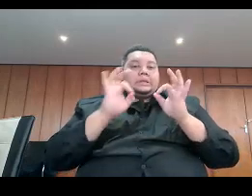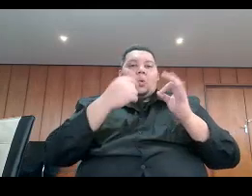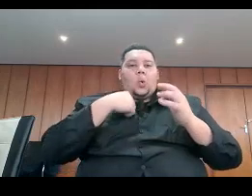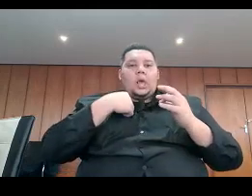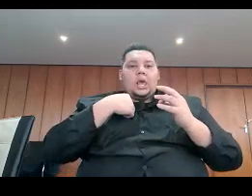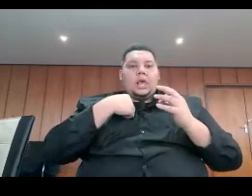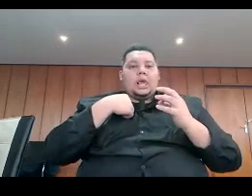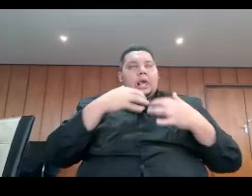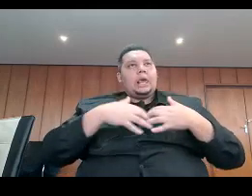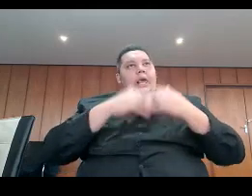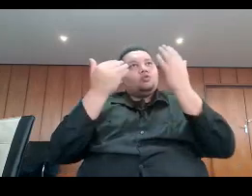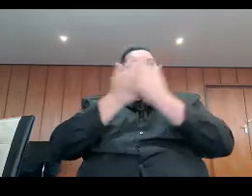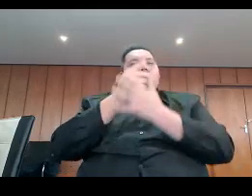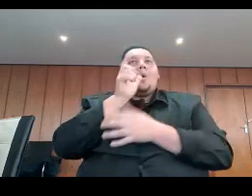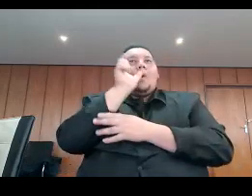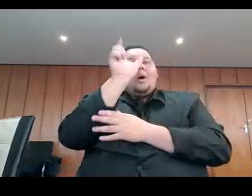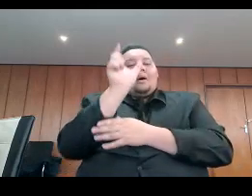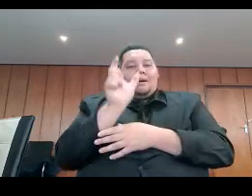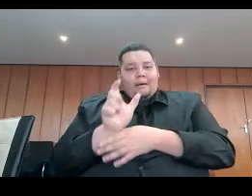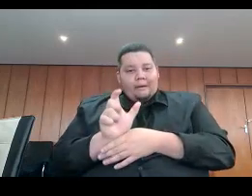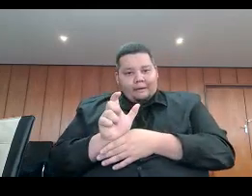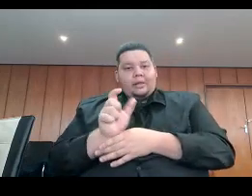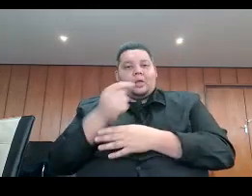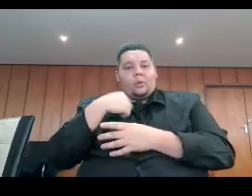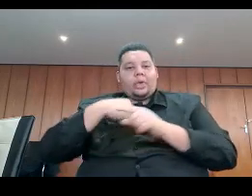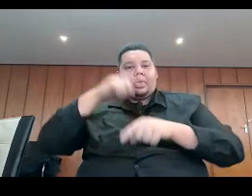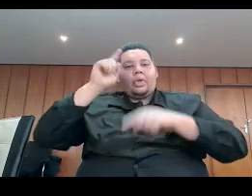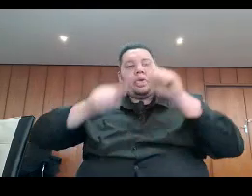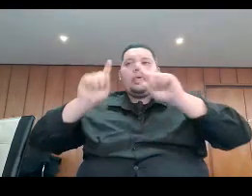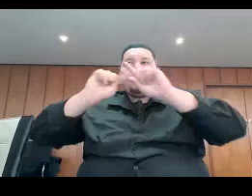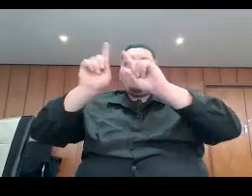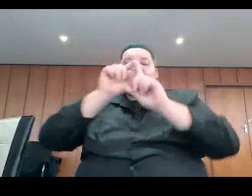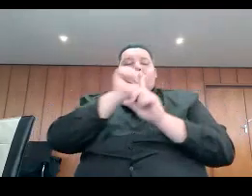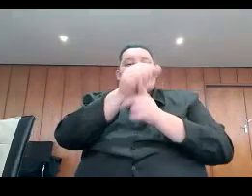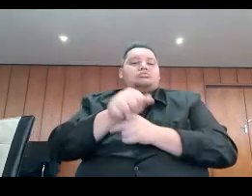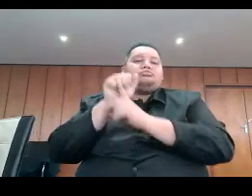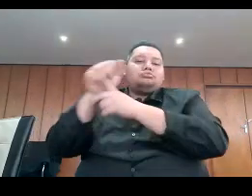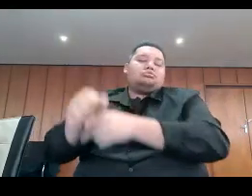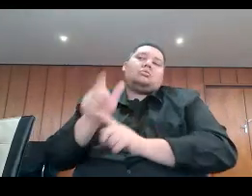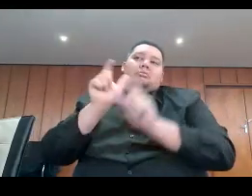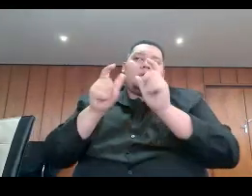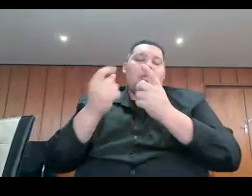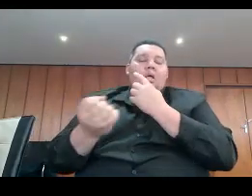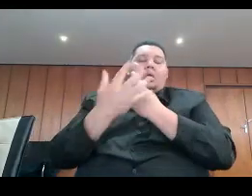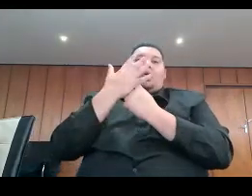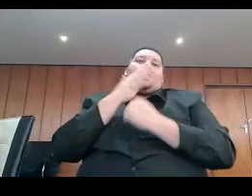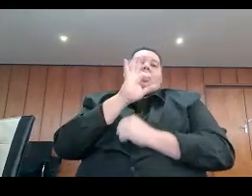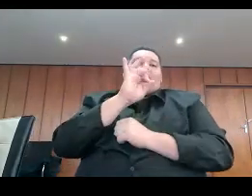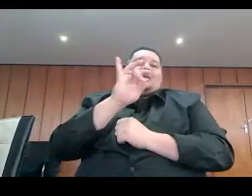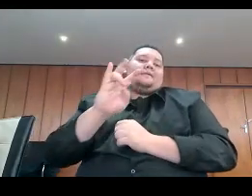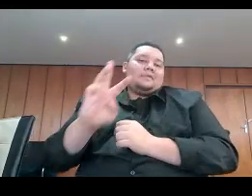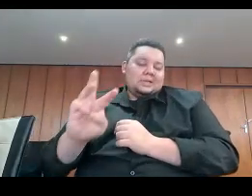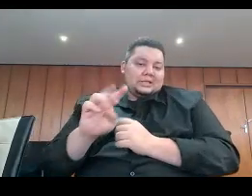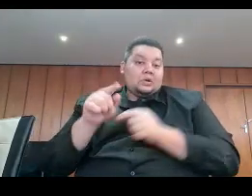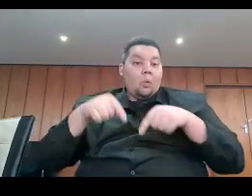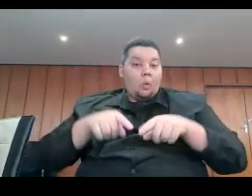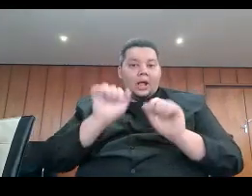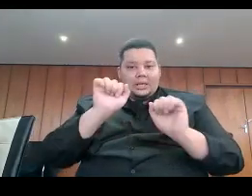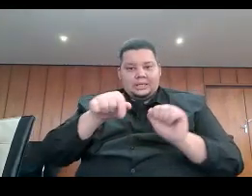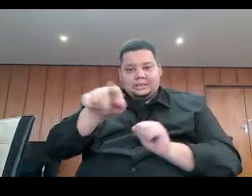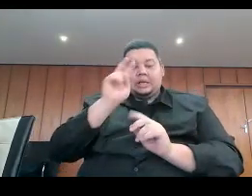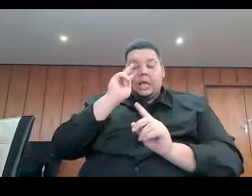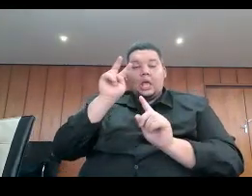new words to describe multiple deprivations that people face on a daily basis. And that while this might look like a